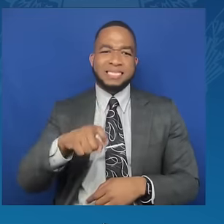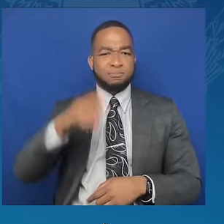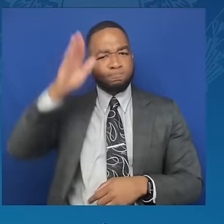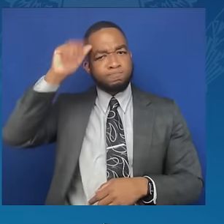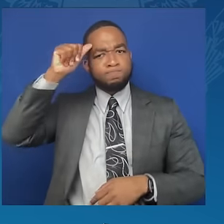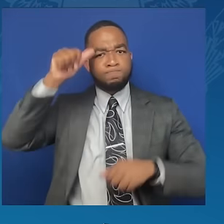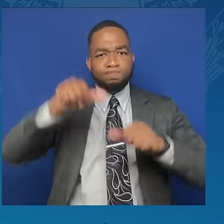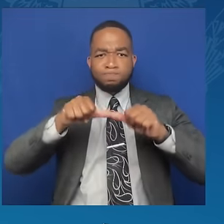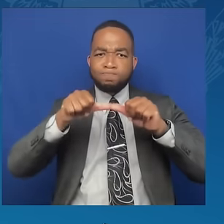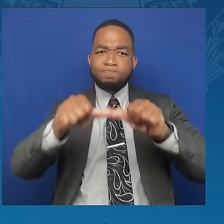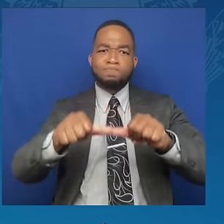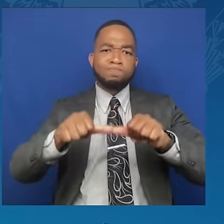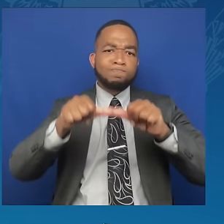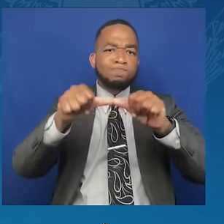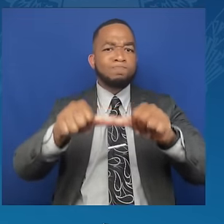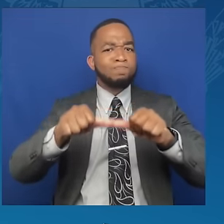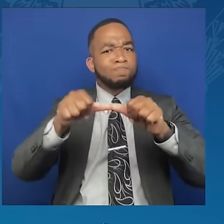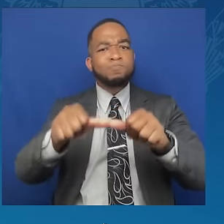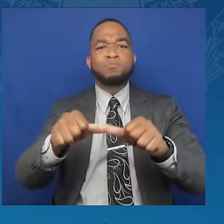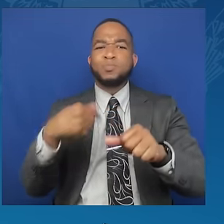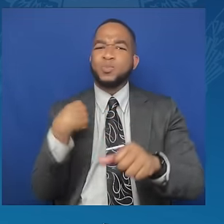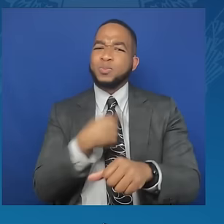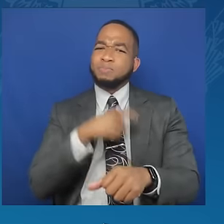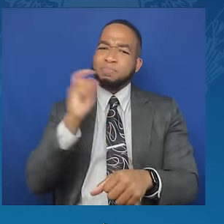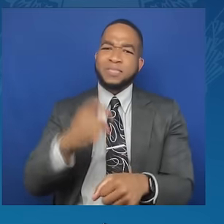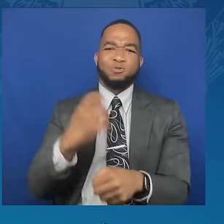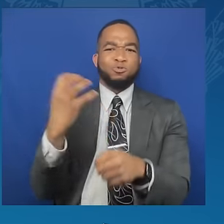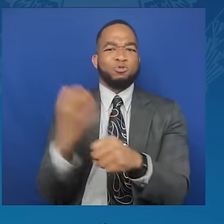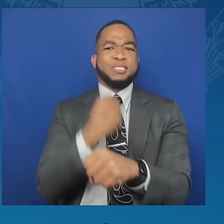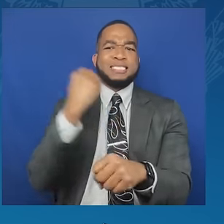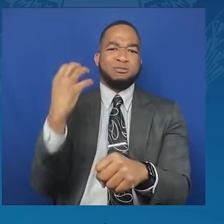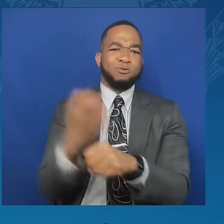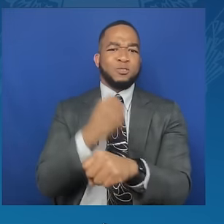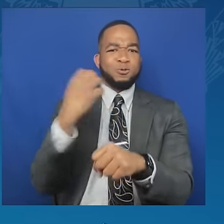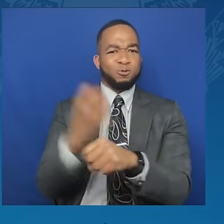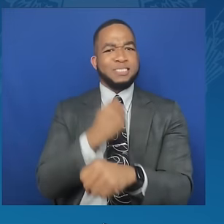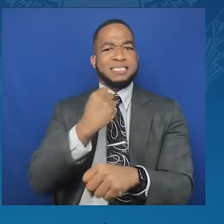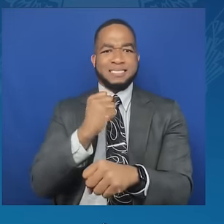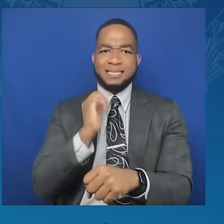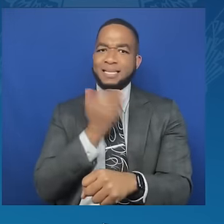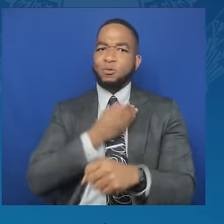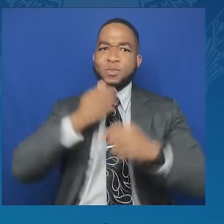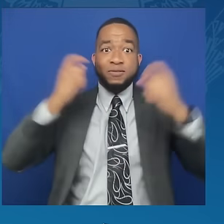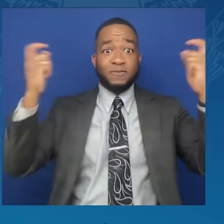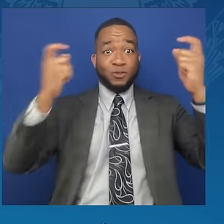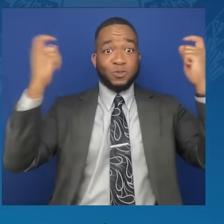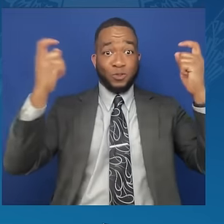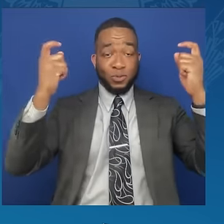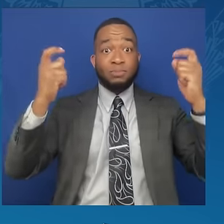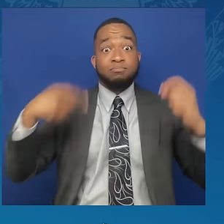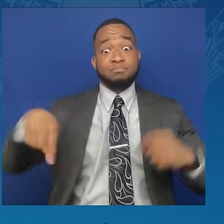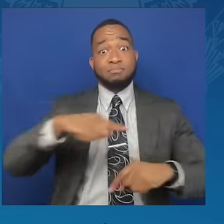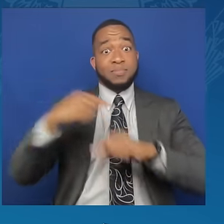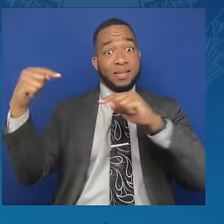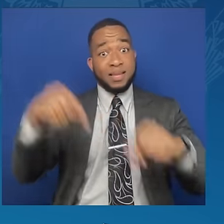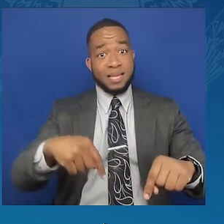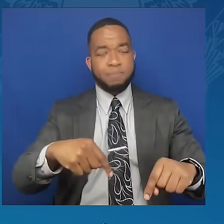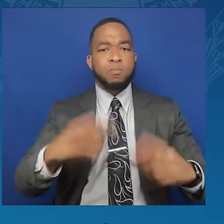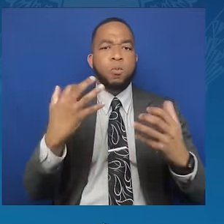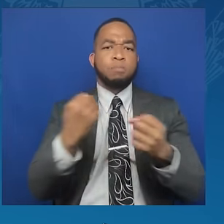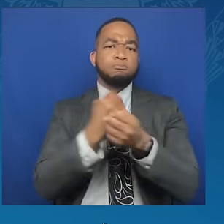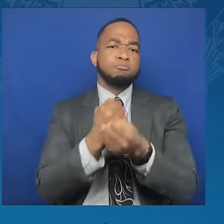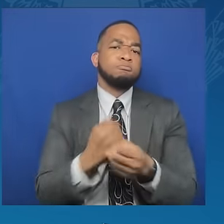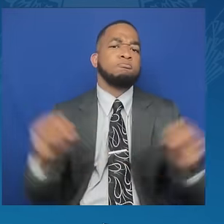the bridge and save democracy and the vote. Return to the bridge and save democracy and the